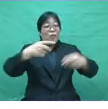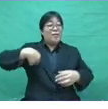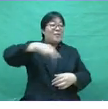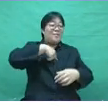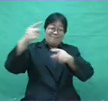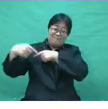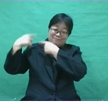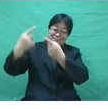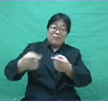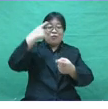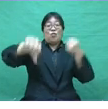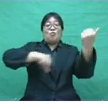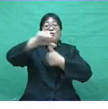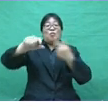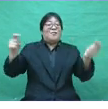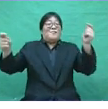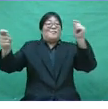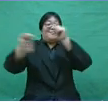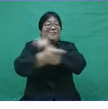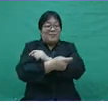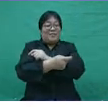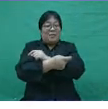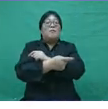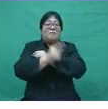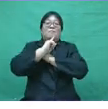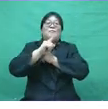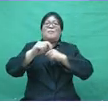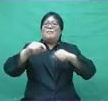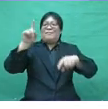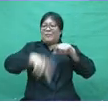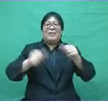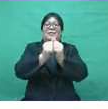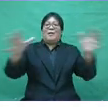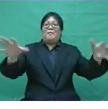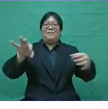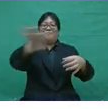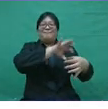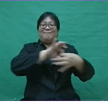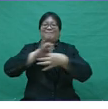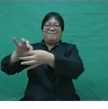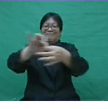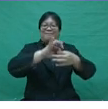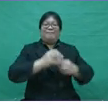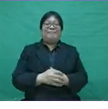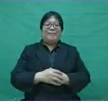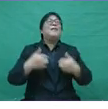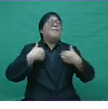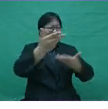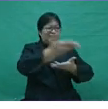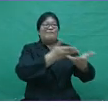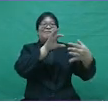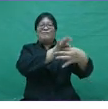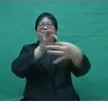to social reforms are indeed not possible without strategic partnerships. We have engaged with many ministries and